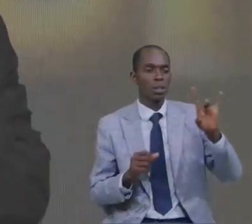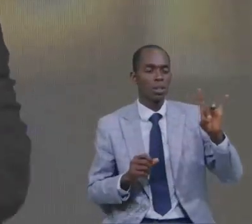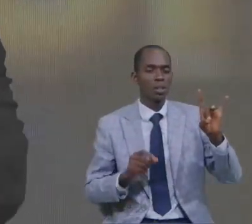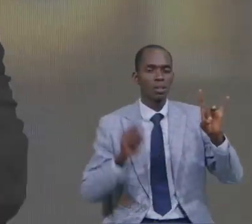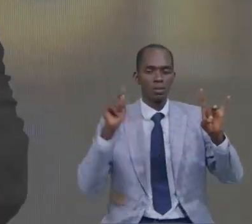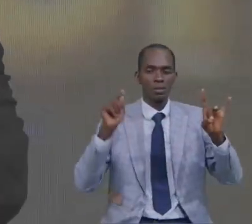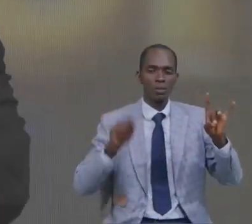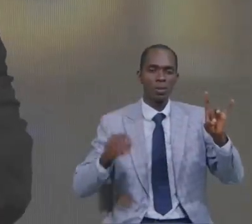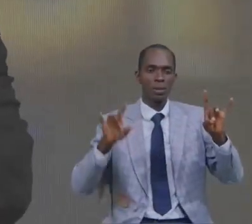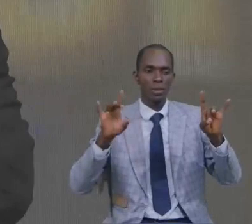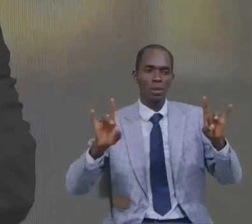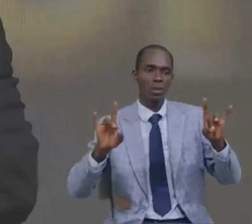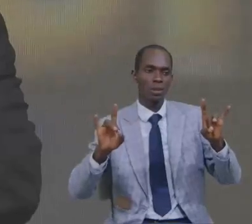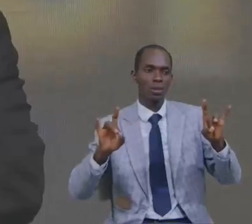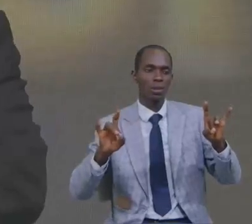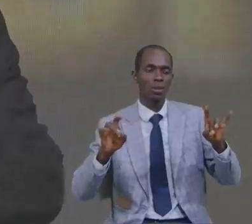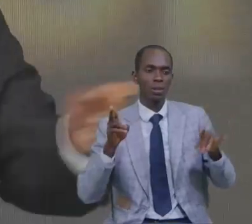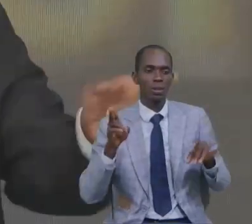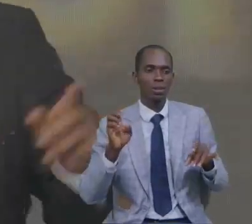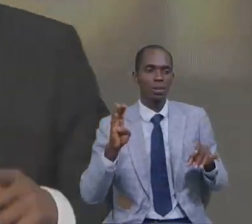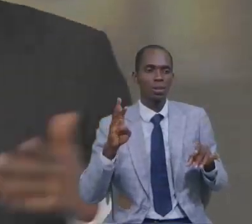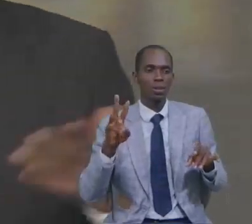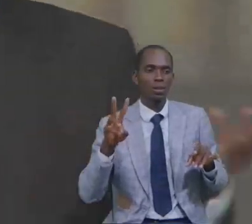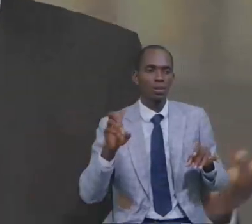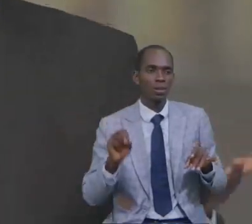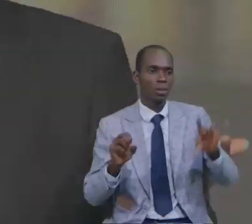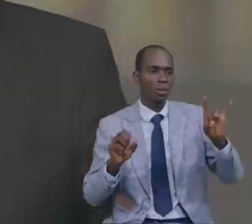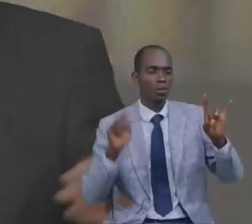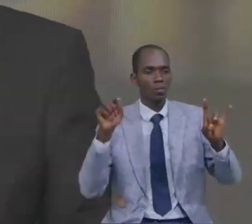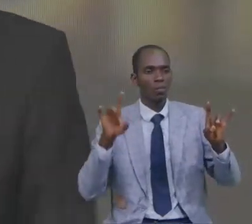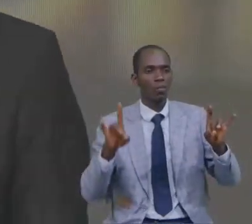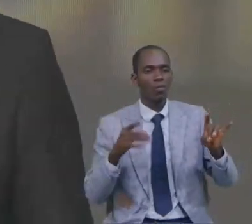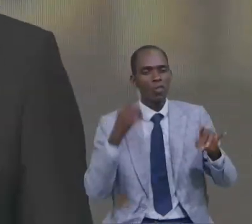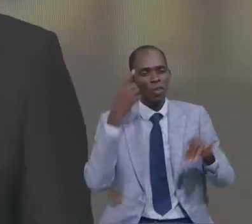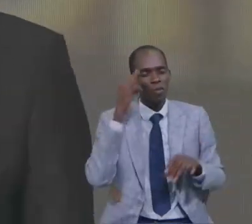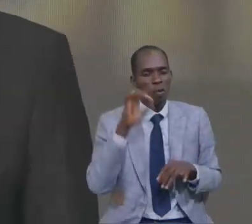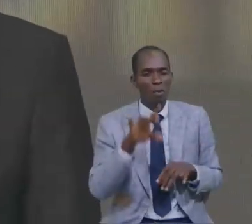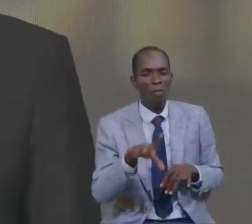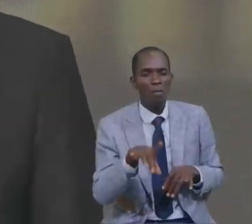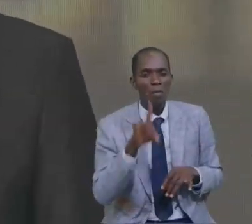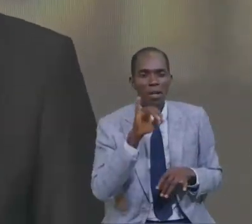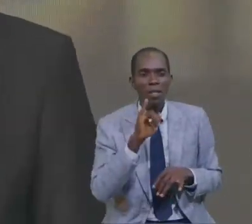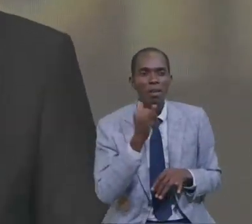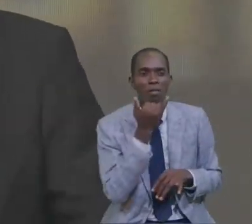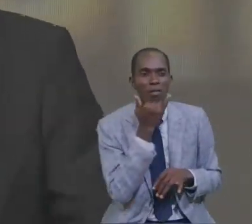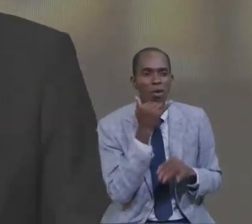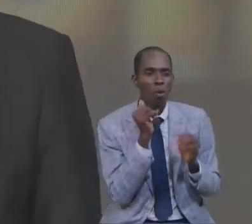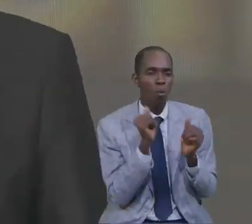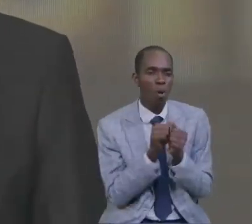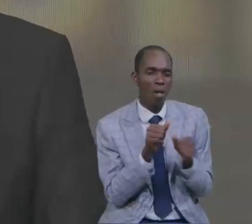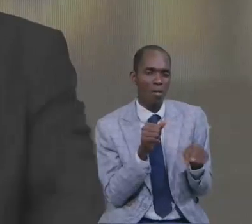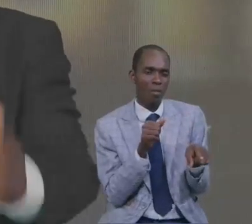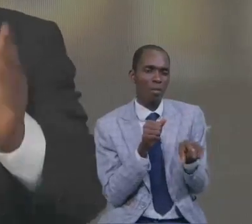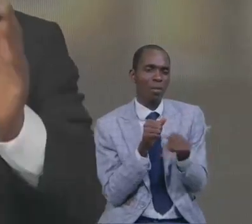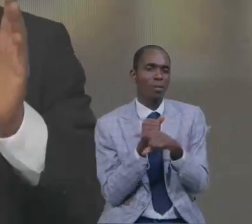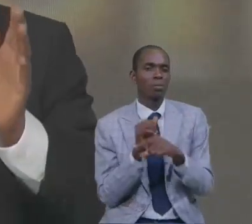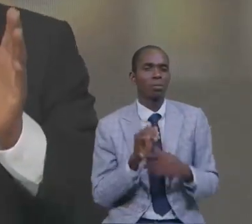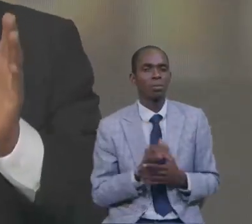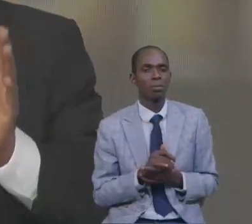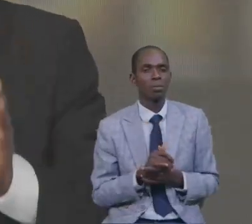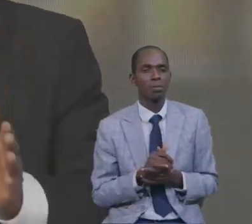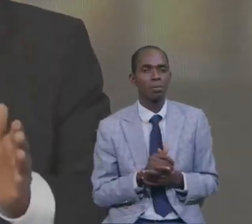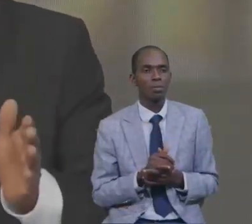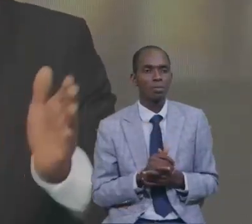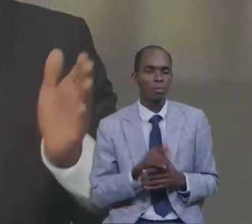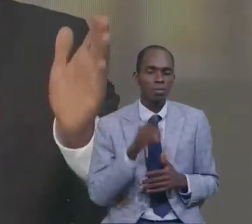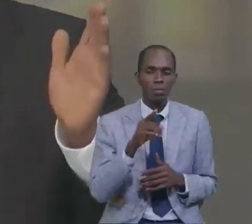with them, it says, behold, the days come, says the Lord, that I